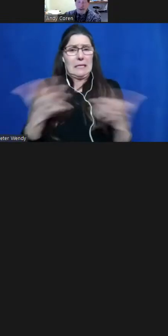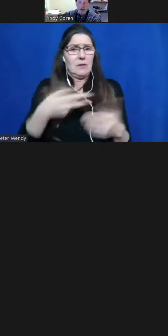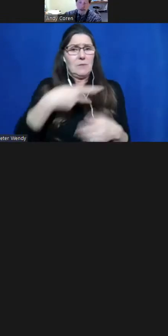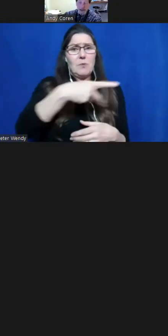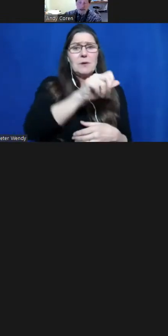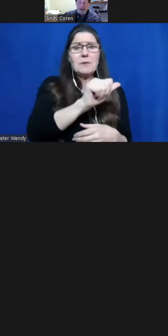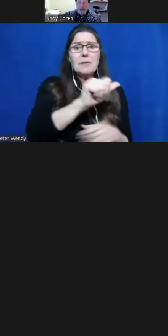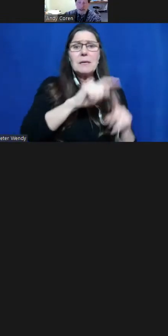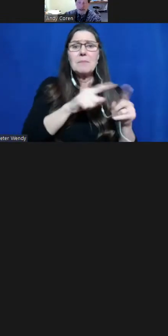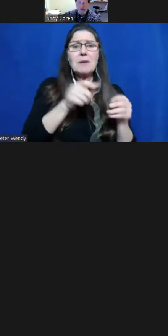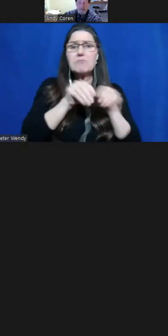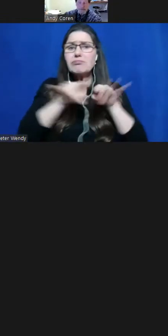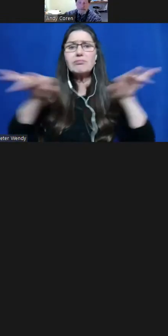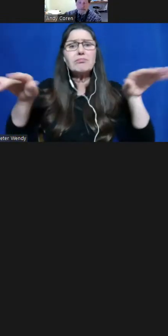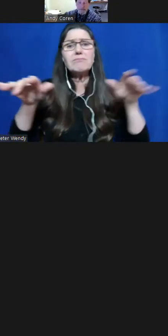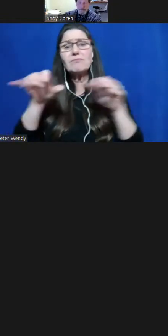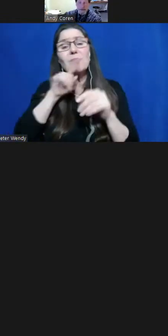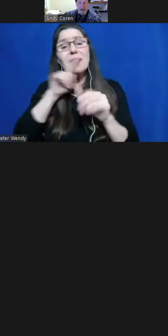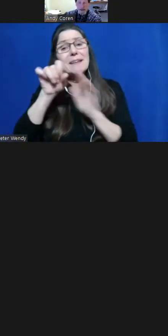throughout the state.